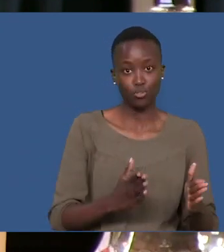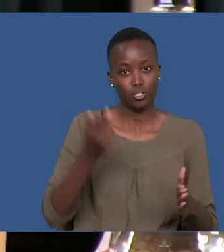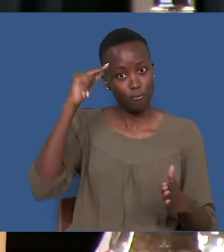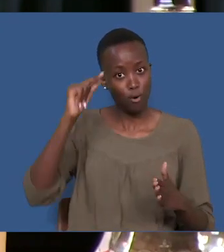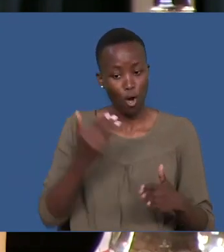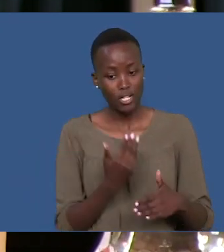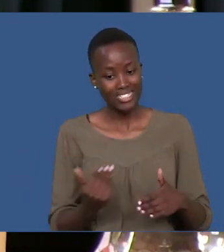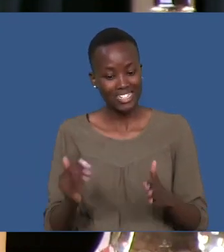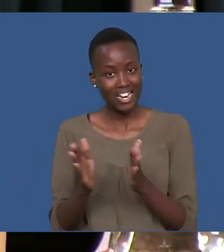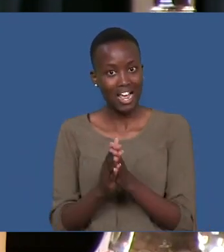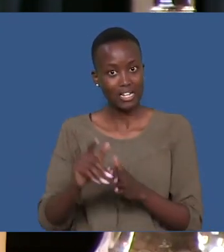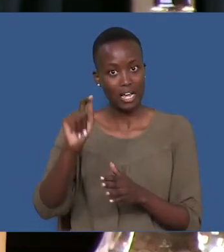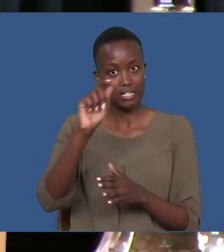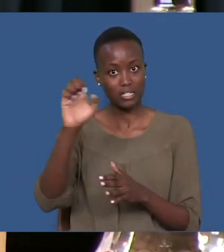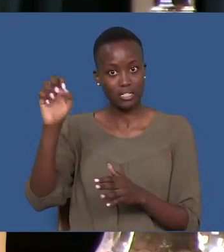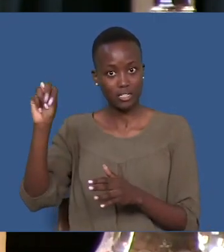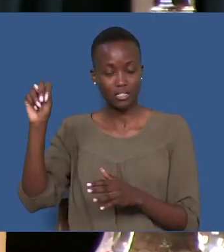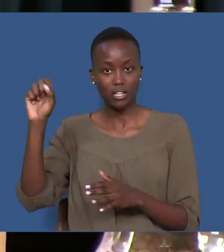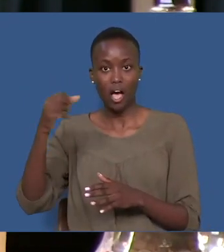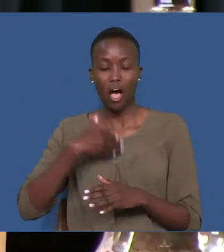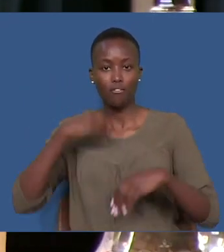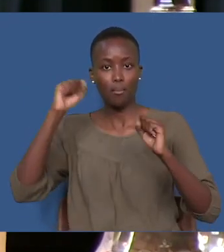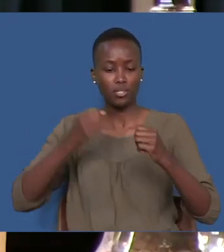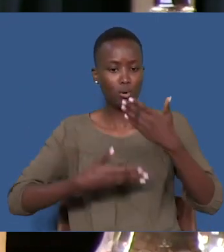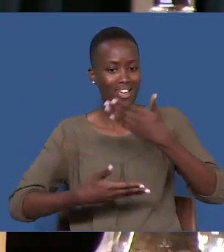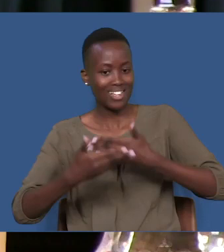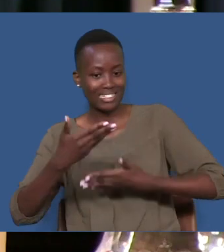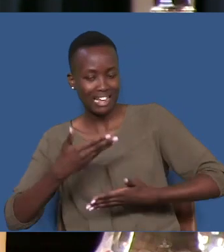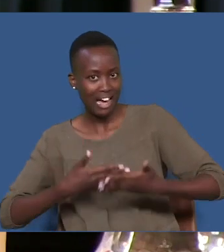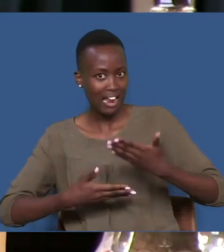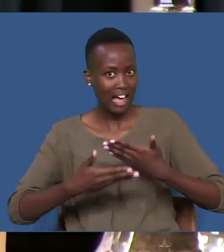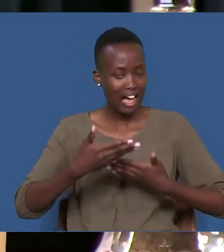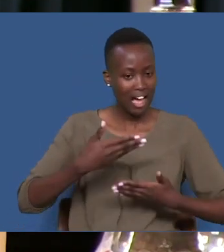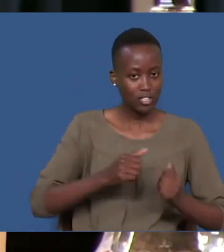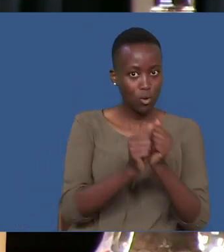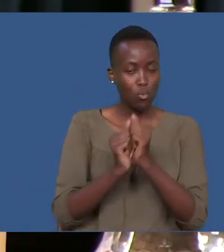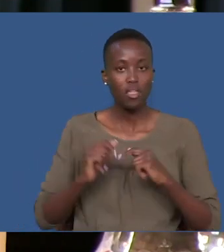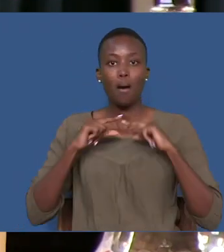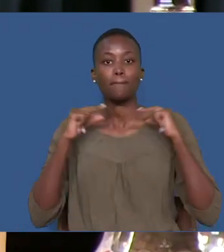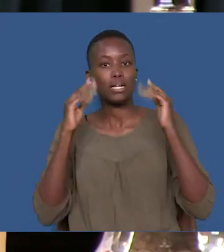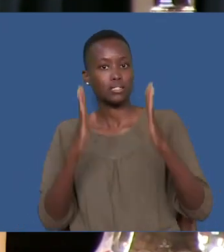the teens are going to have to interact with their ministers.